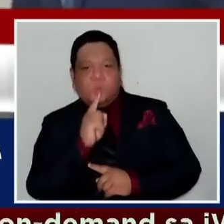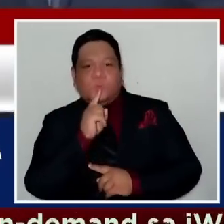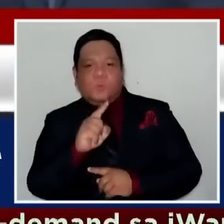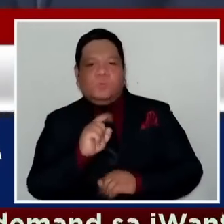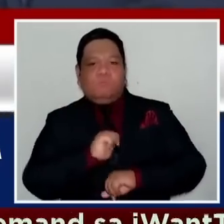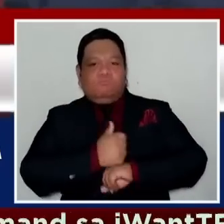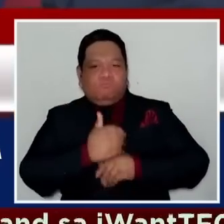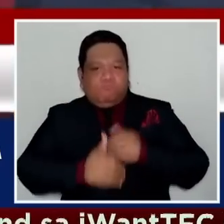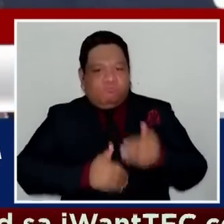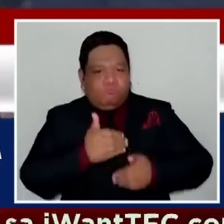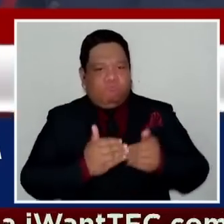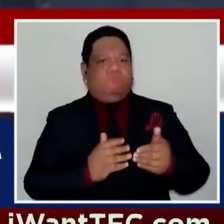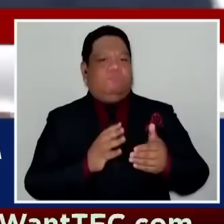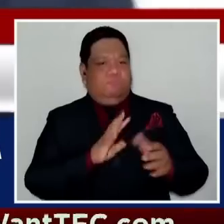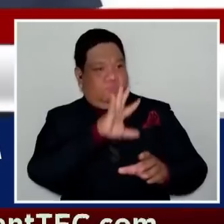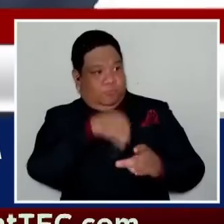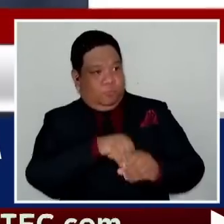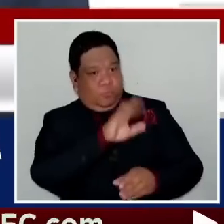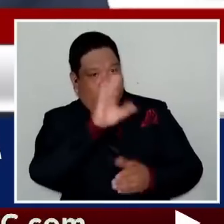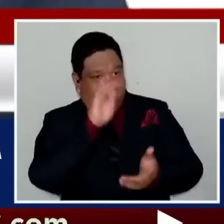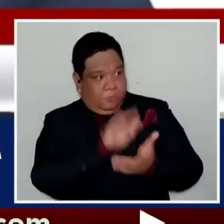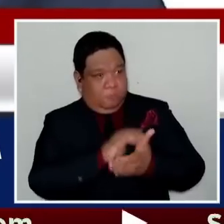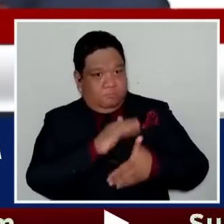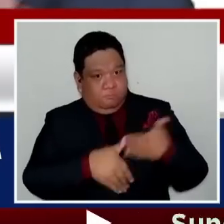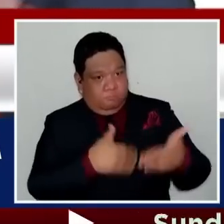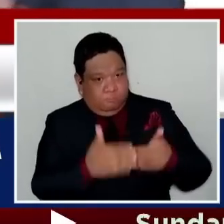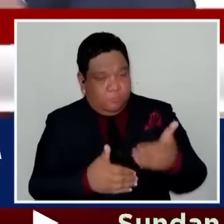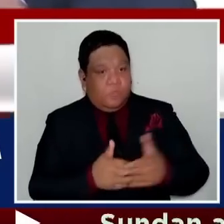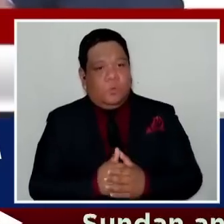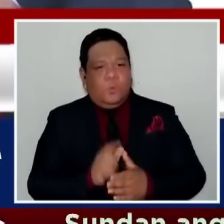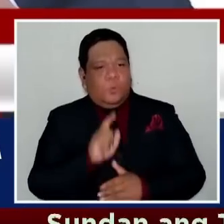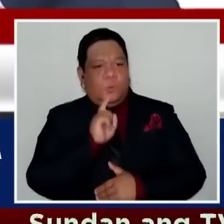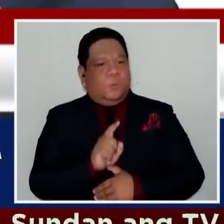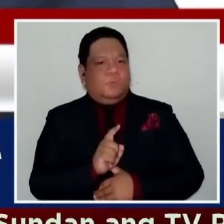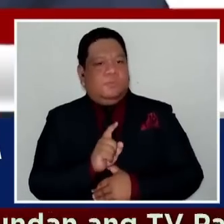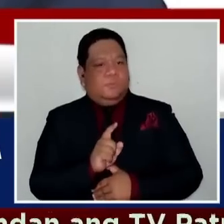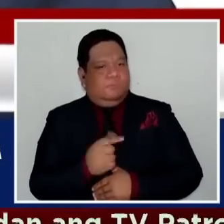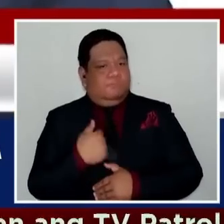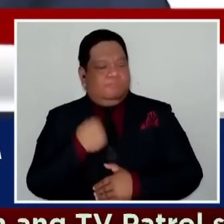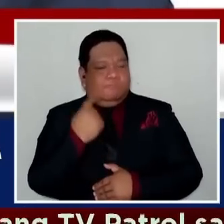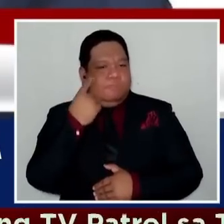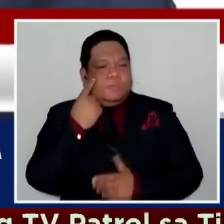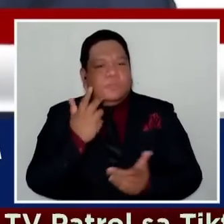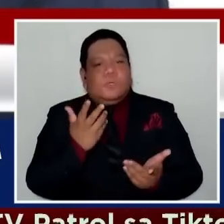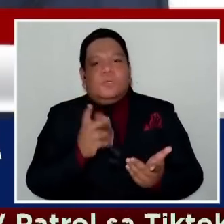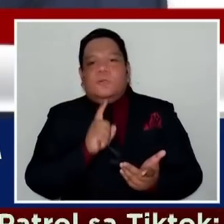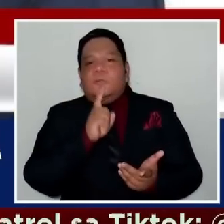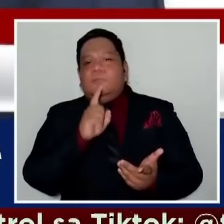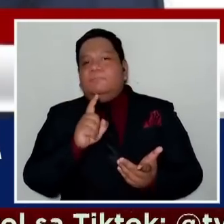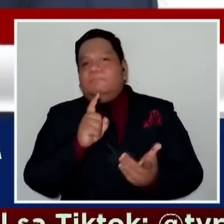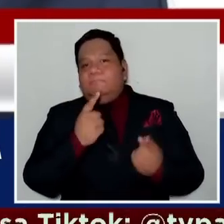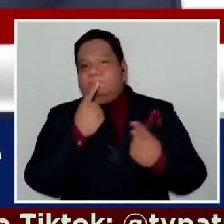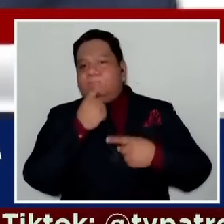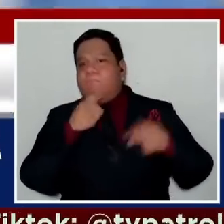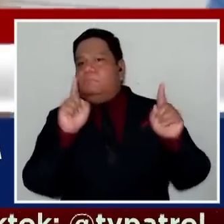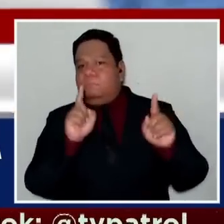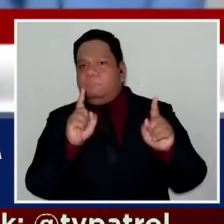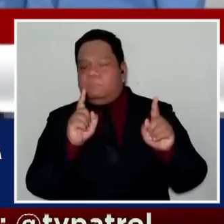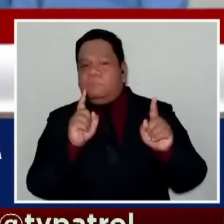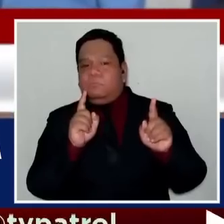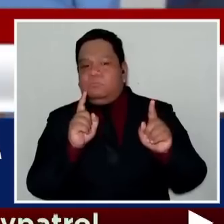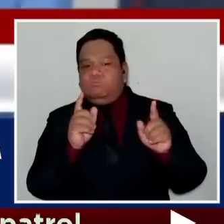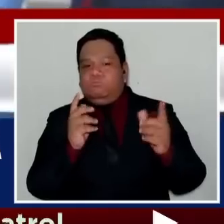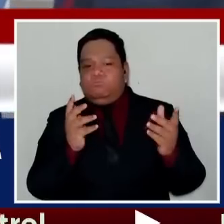Part of the process. I think that that has given us the very,